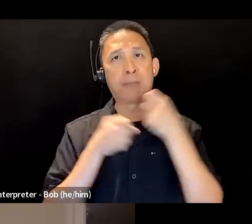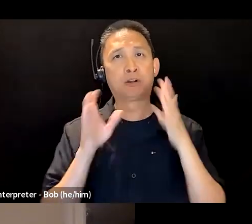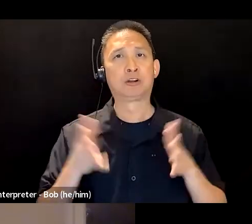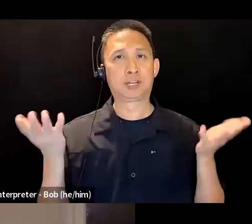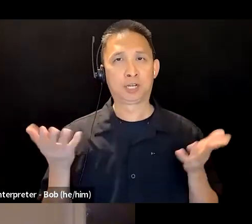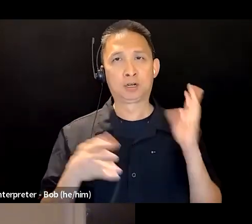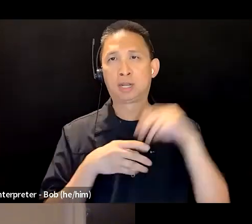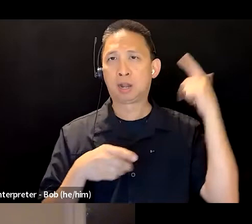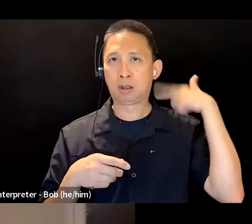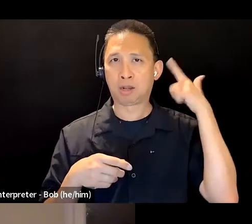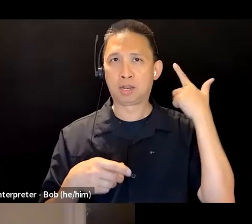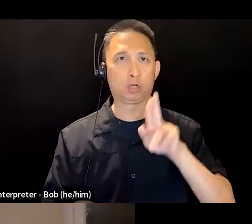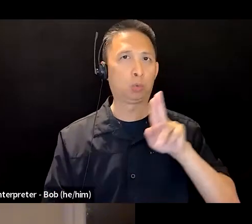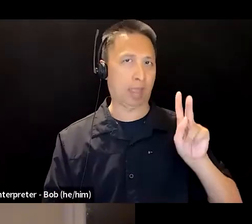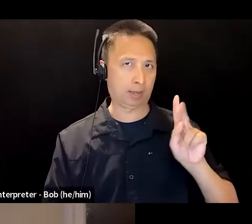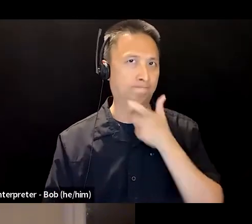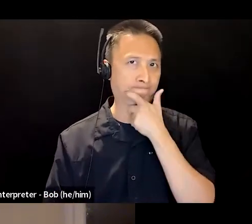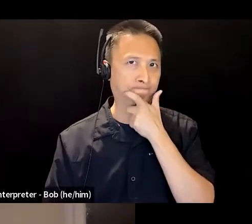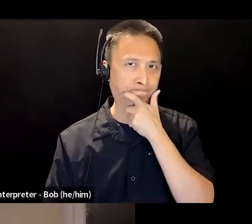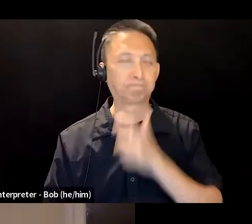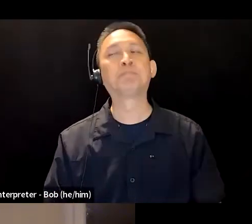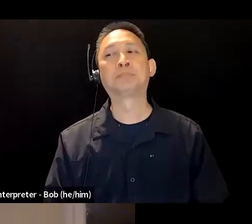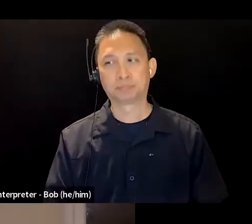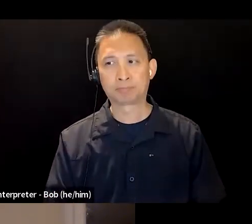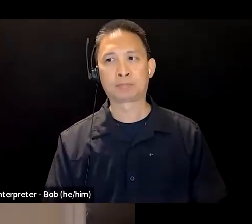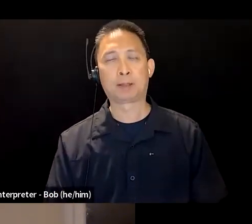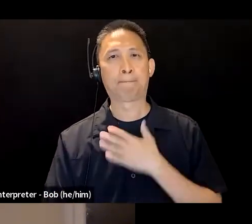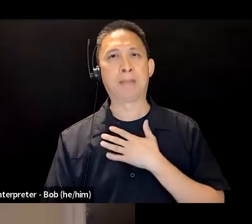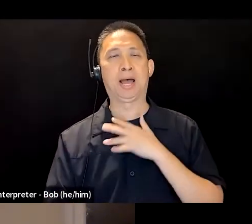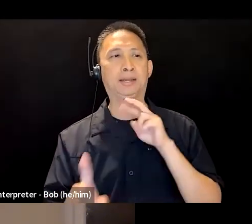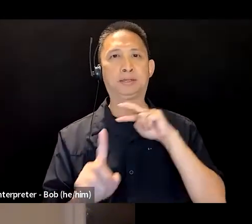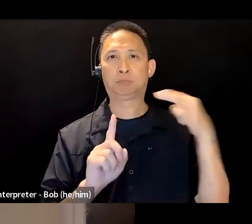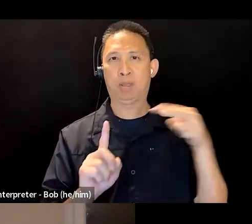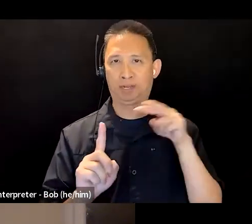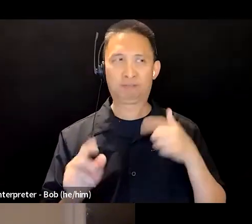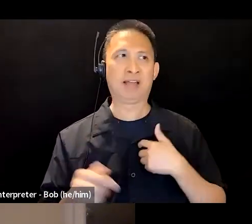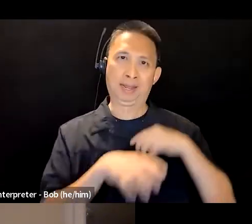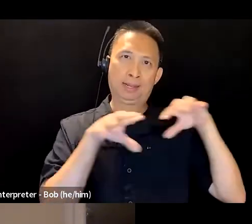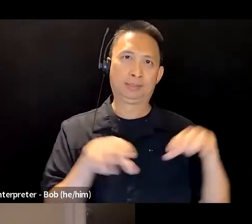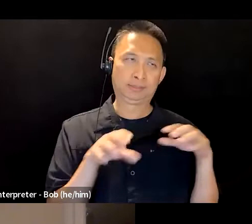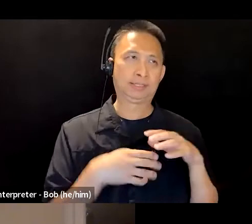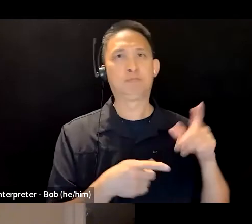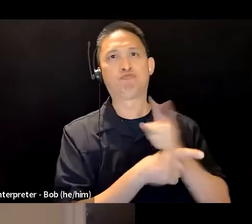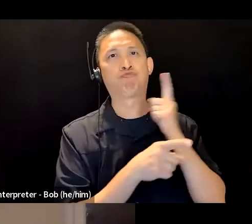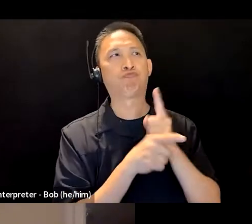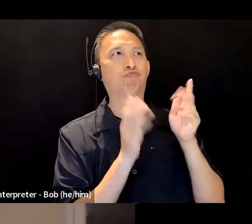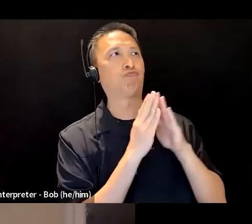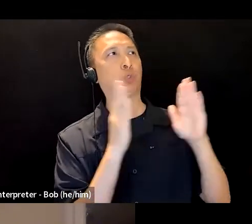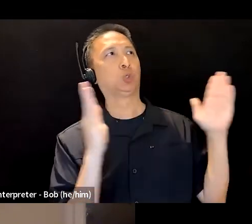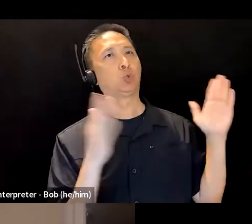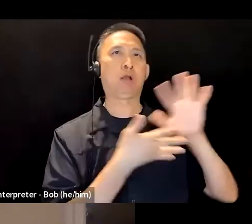London in the UK. I kind of come from the feature film space, feature doc